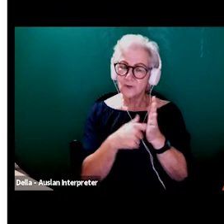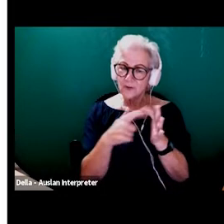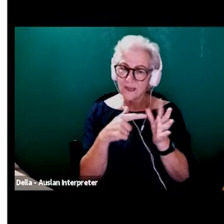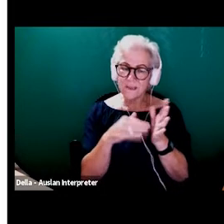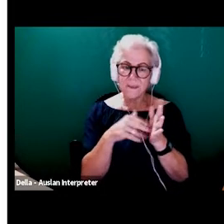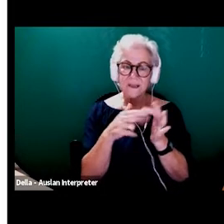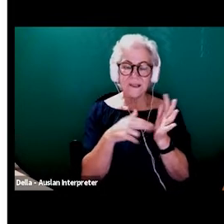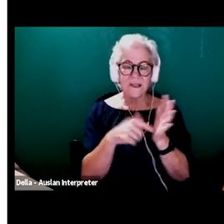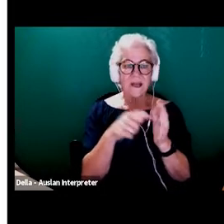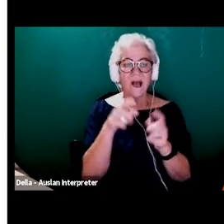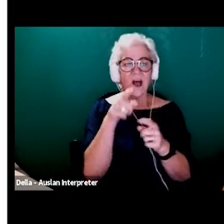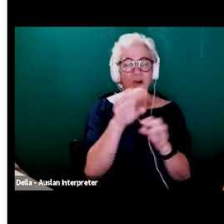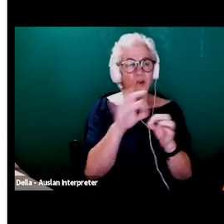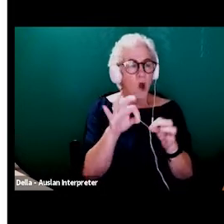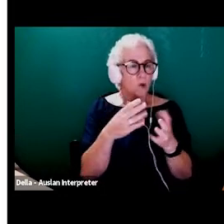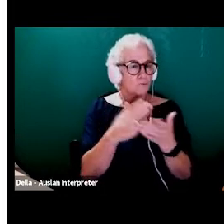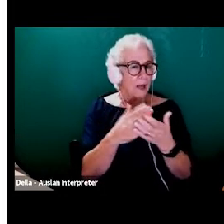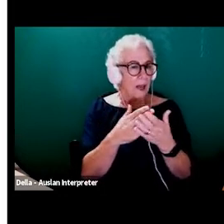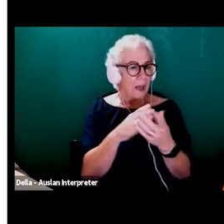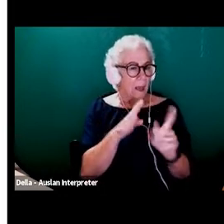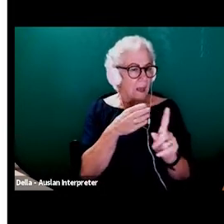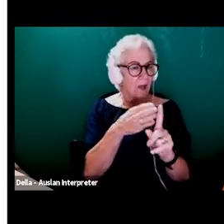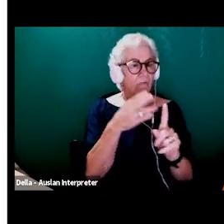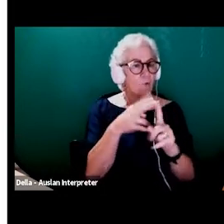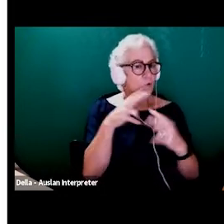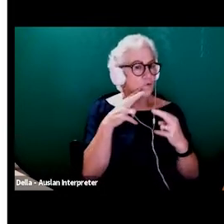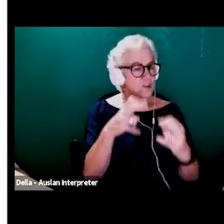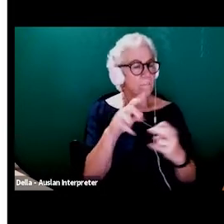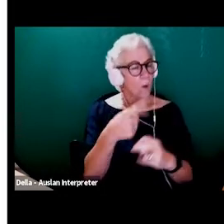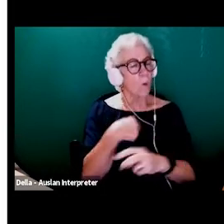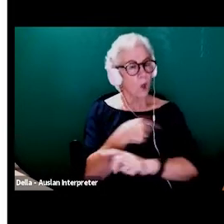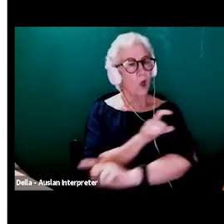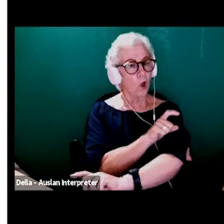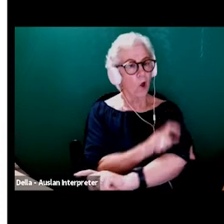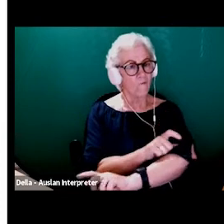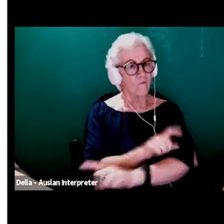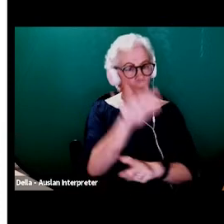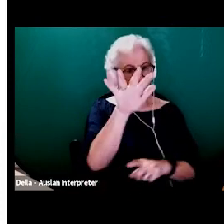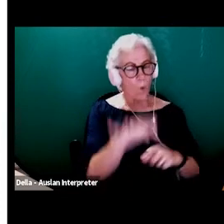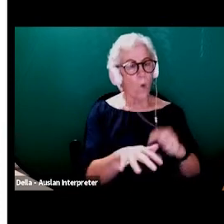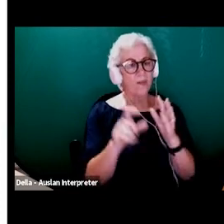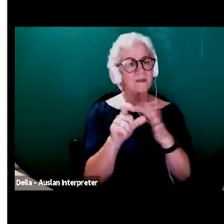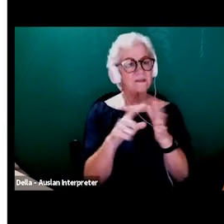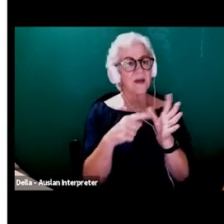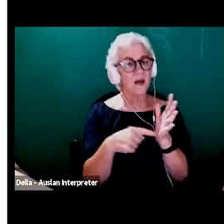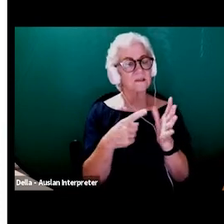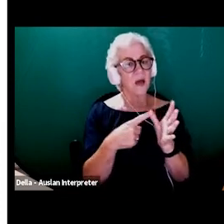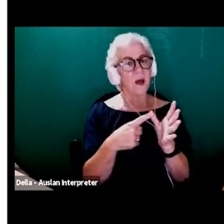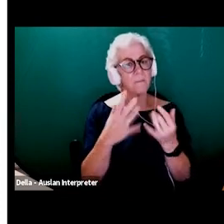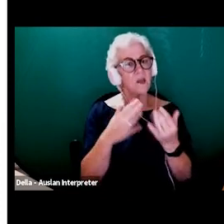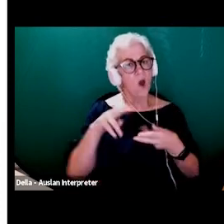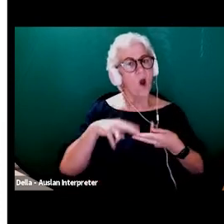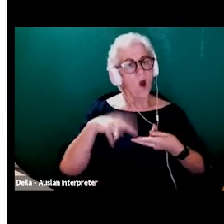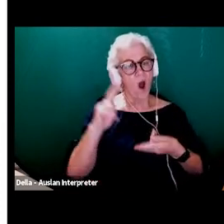of research, but we have reasonable confidence in all of these data sets that they are pretty high quality. So